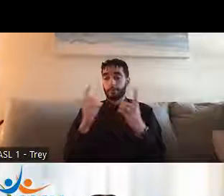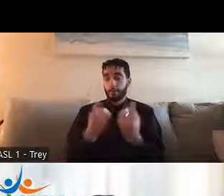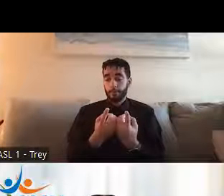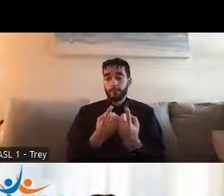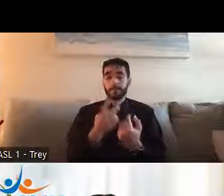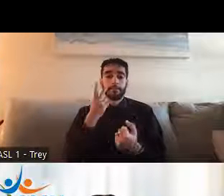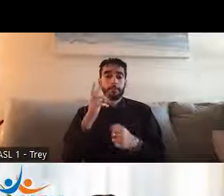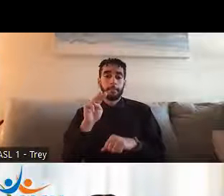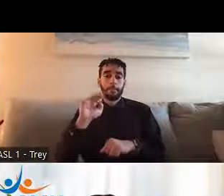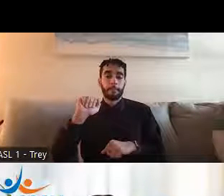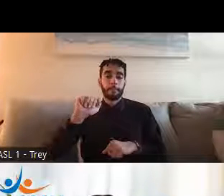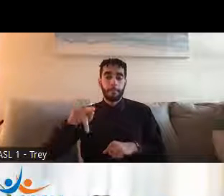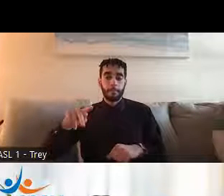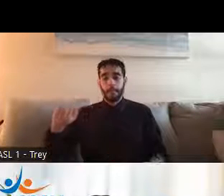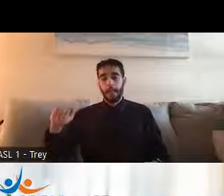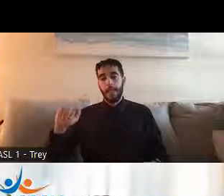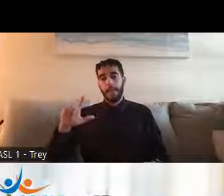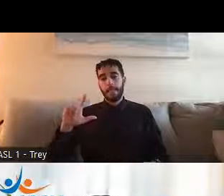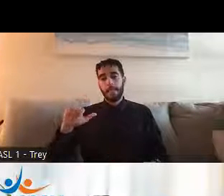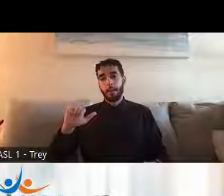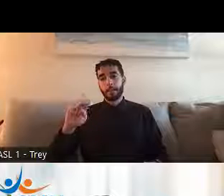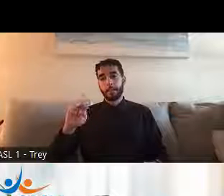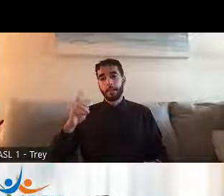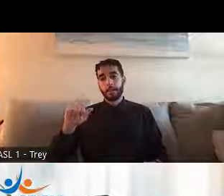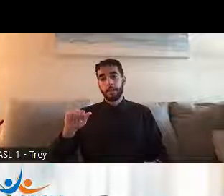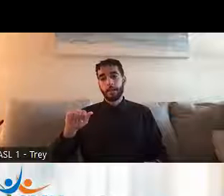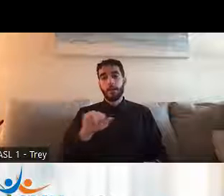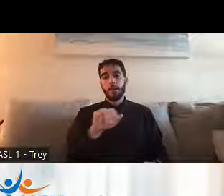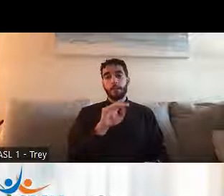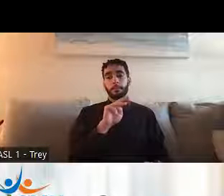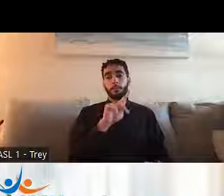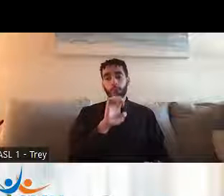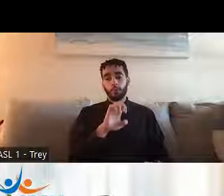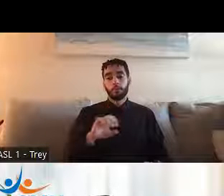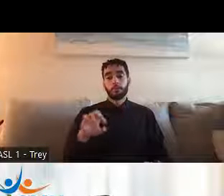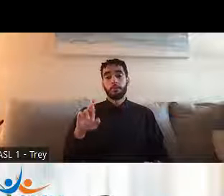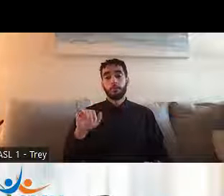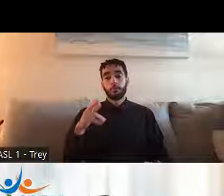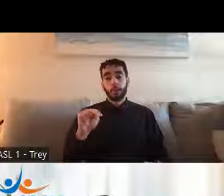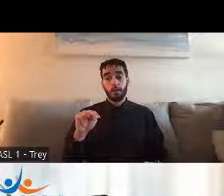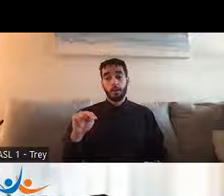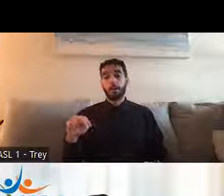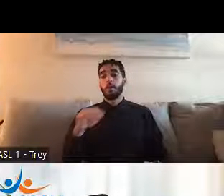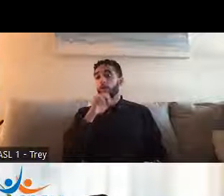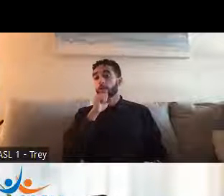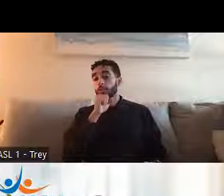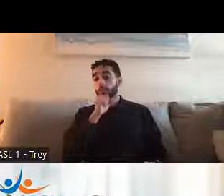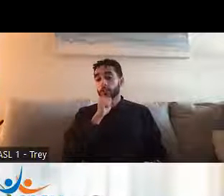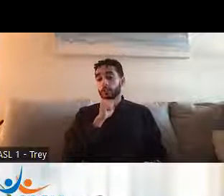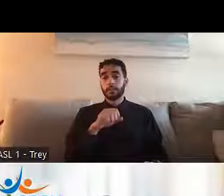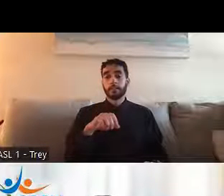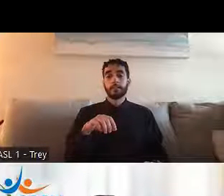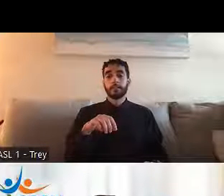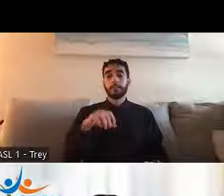above, Alameda, Butte, Monterey, Orange, San Luis Obispo, Siskiyou, and